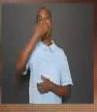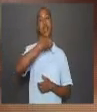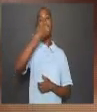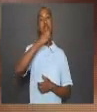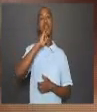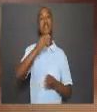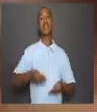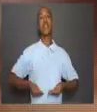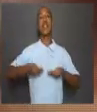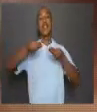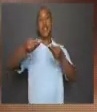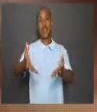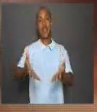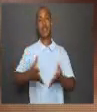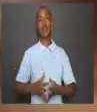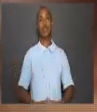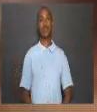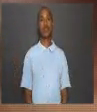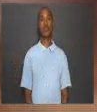heat is released.